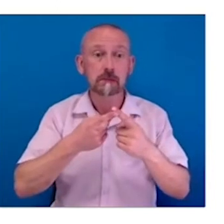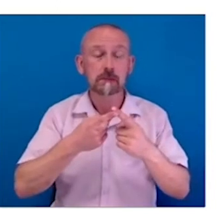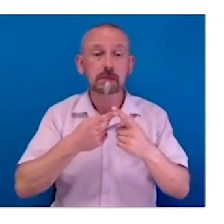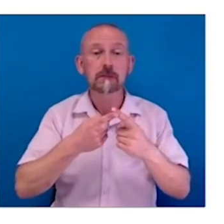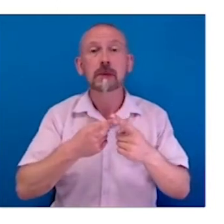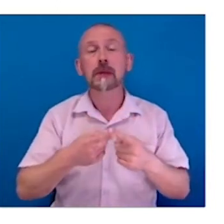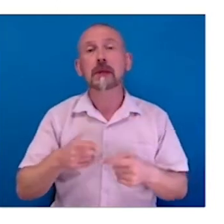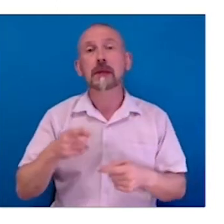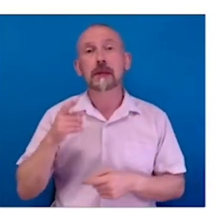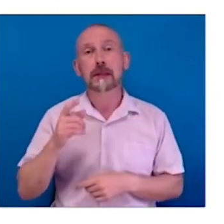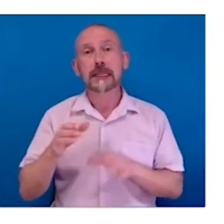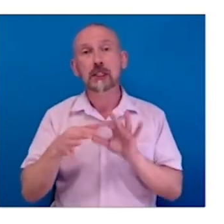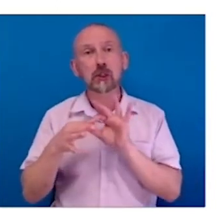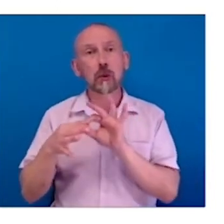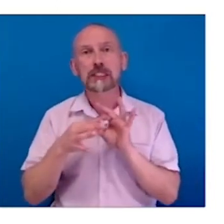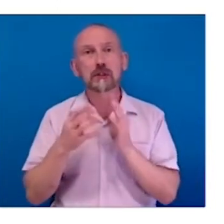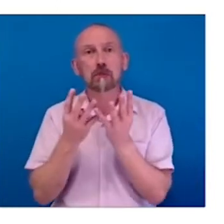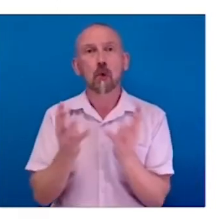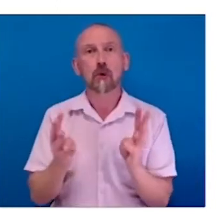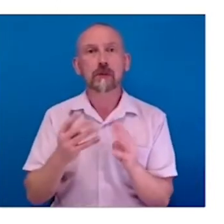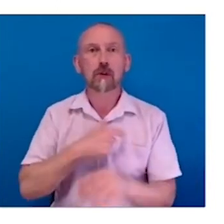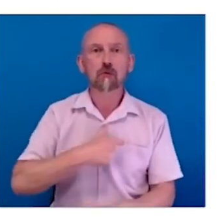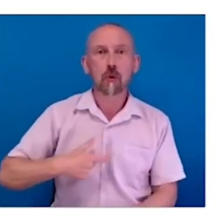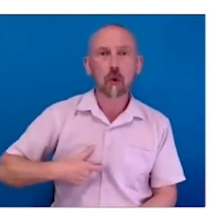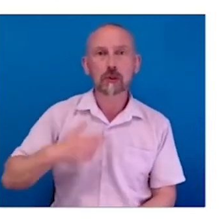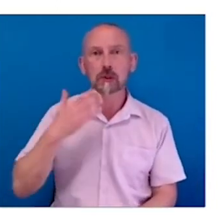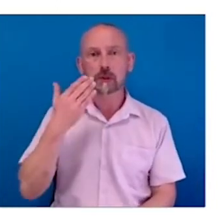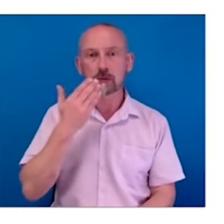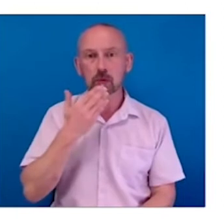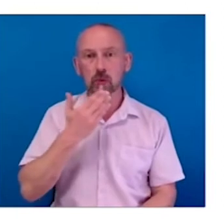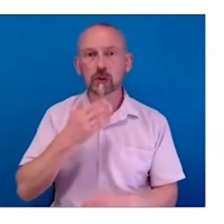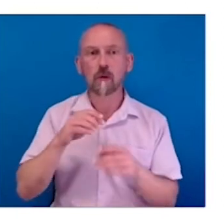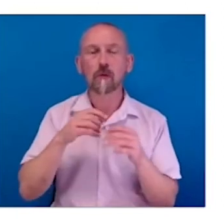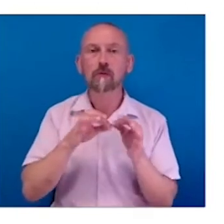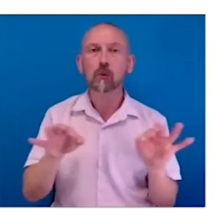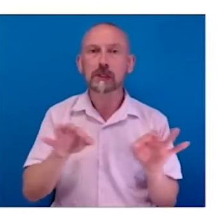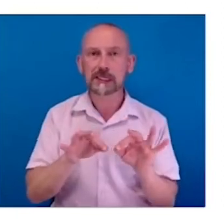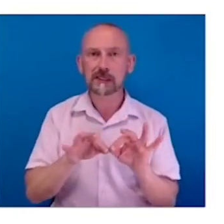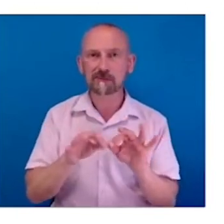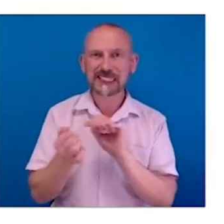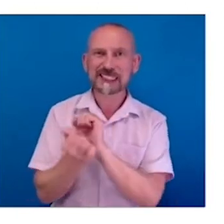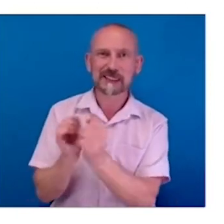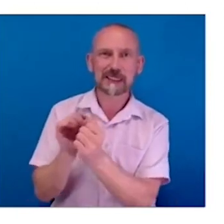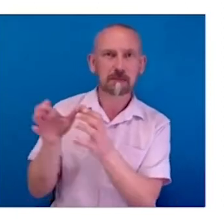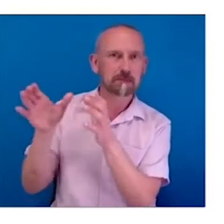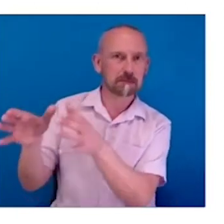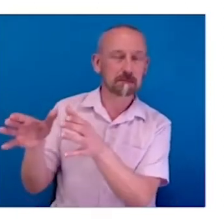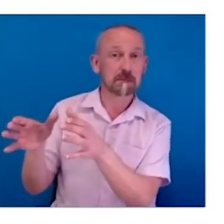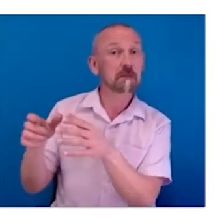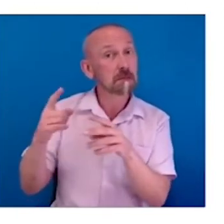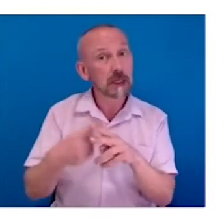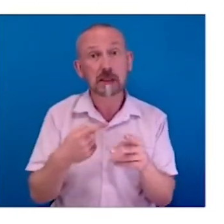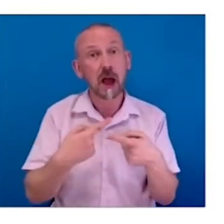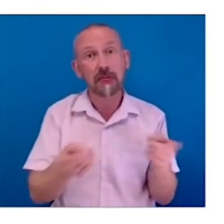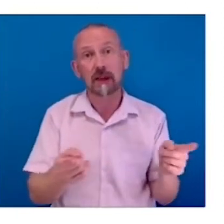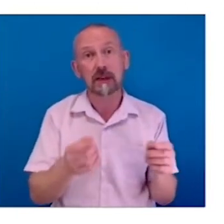Board of the Royal Schools of Music and other examining bodies also produce their examination material in accessible